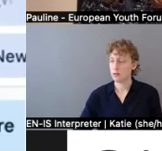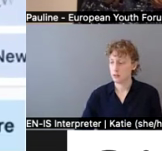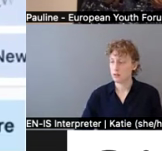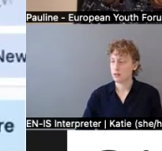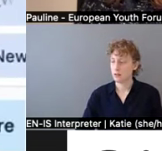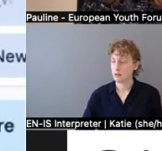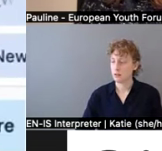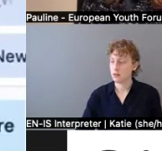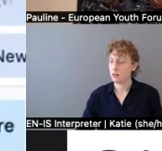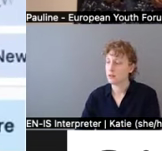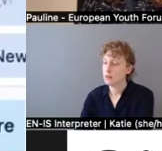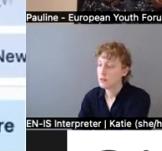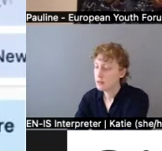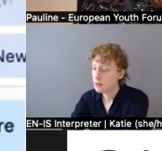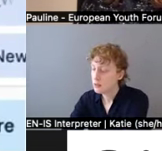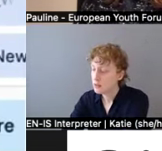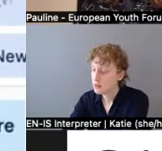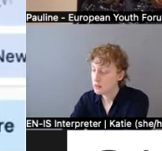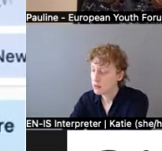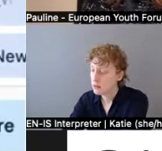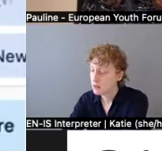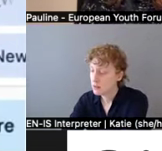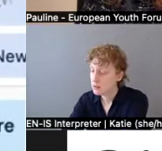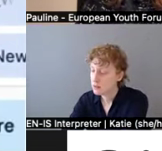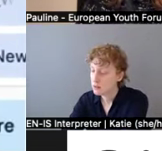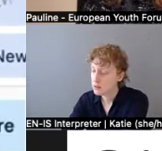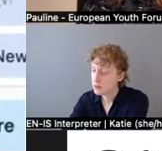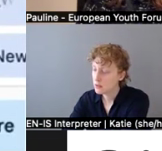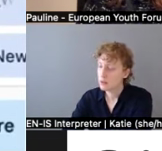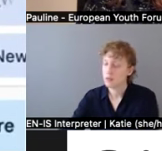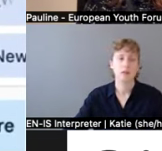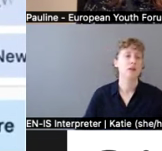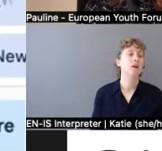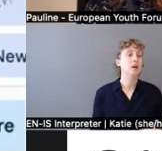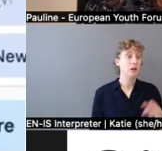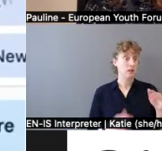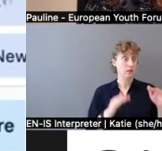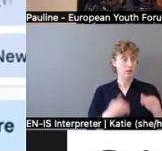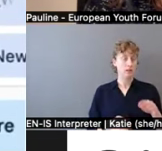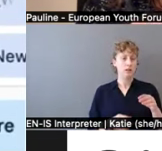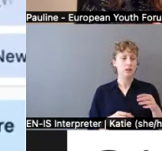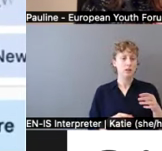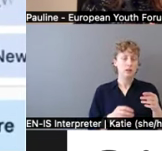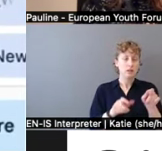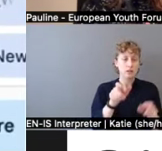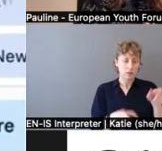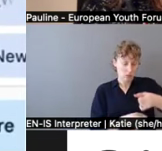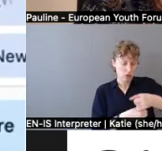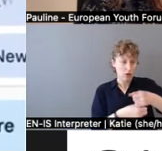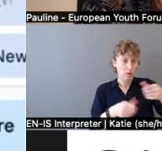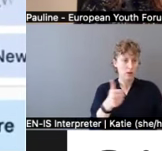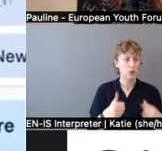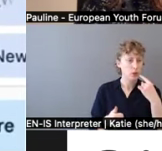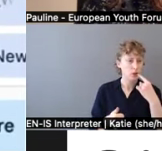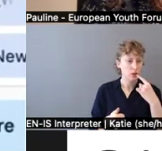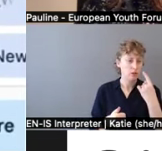you have staff costs. So in the staff costs, you can always write to make it it's always good to make sure that